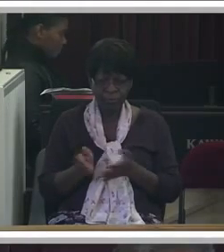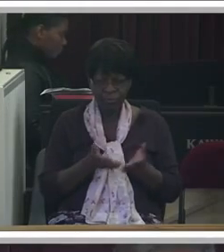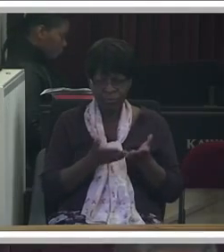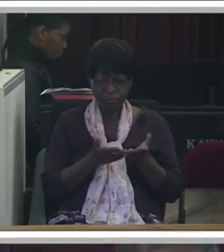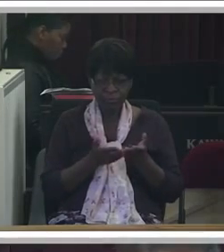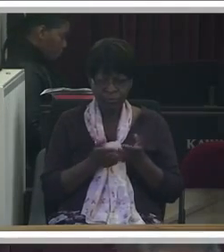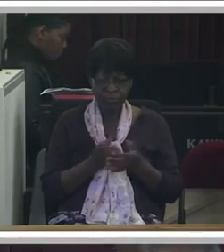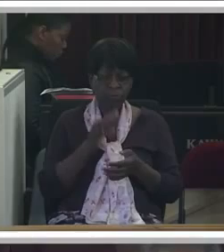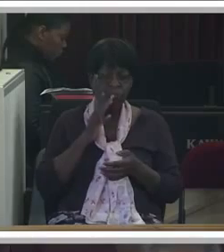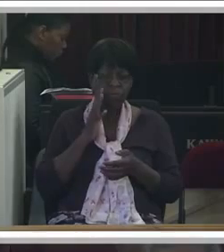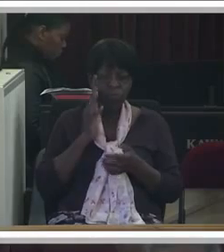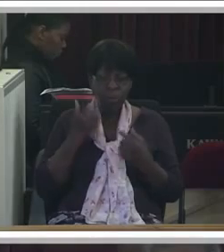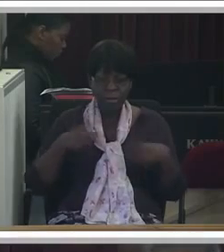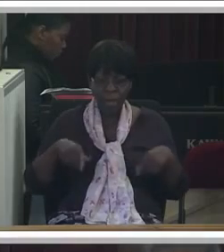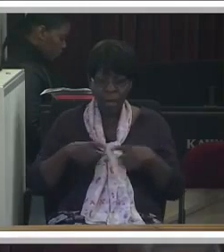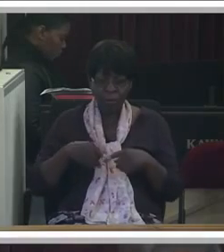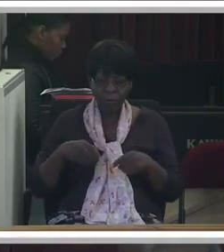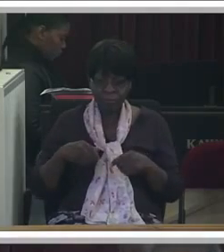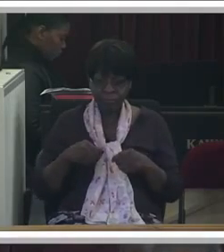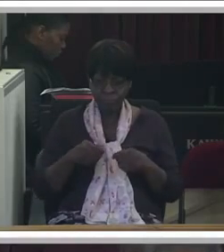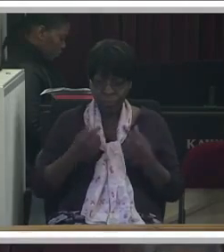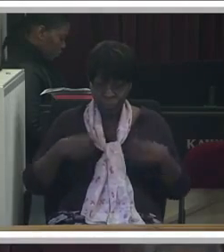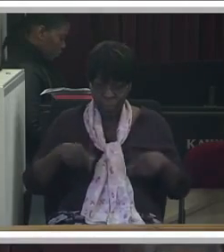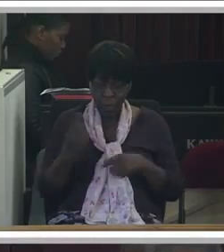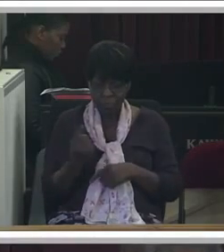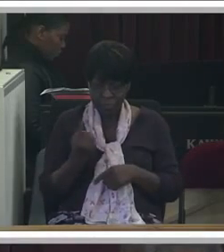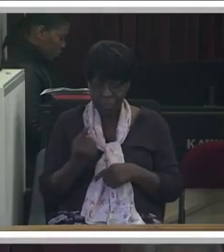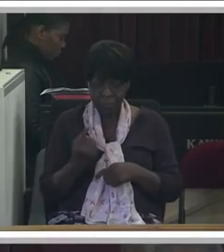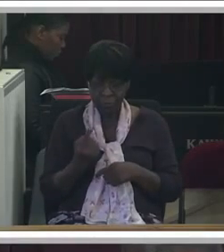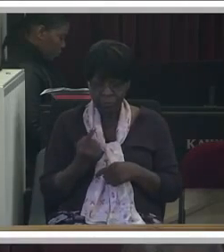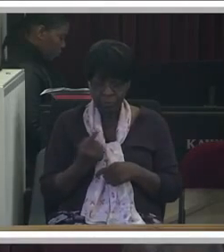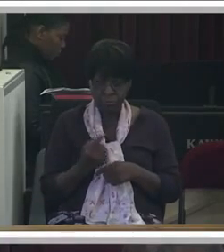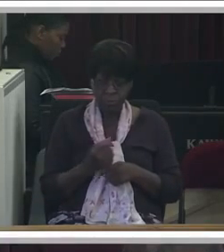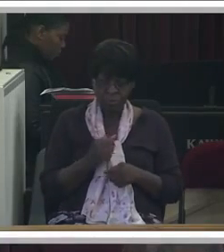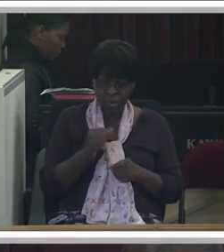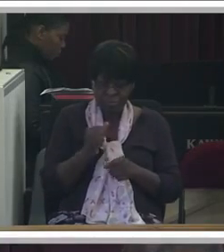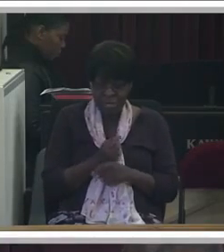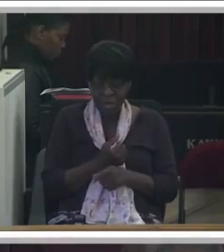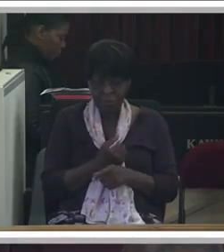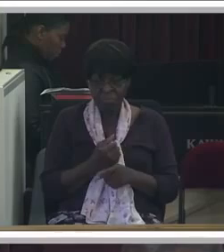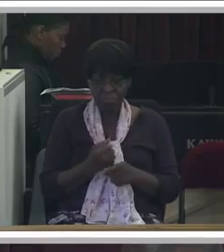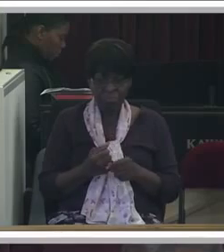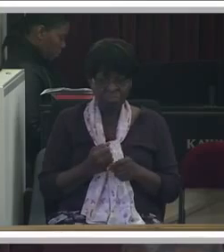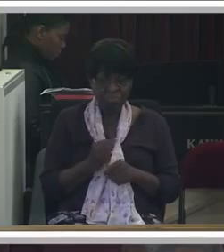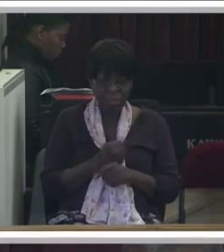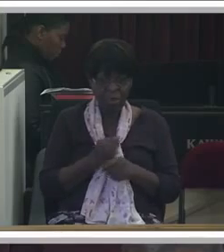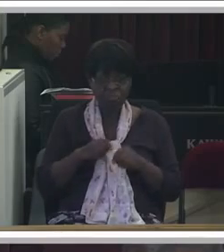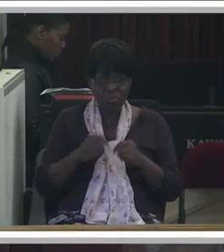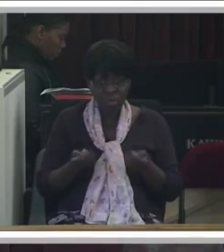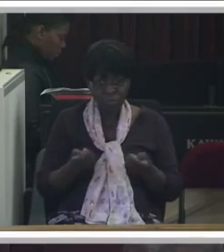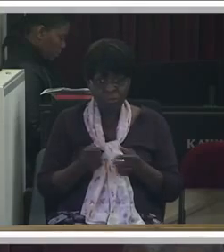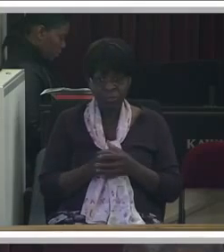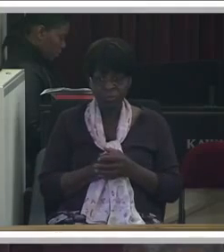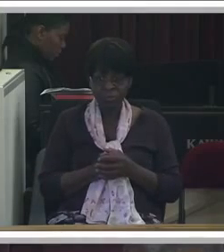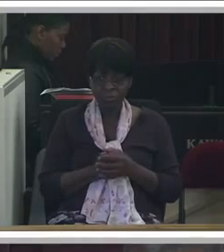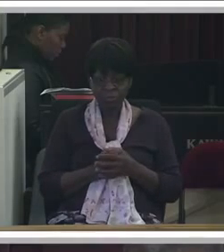become broken and so subdued that the spirit of Christ will saturate our beings that we will